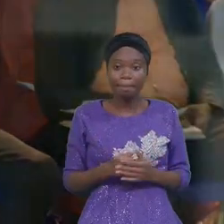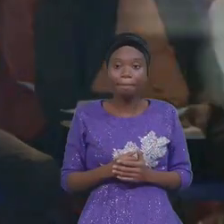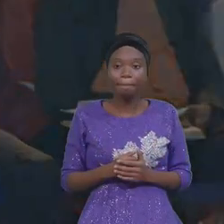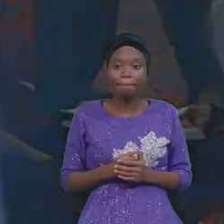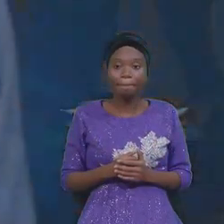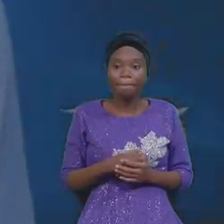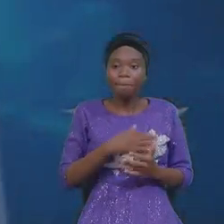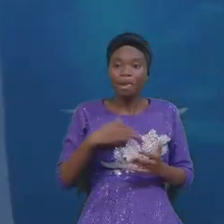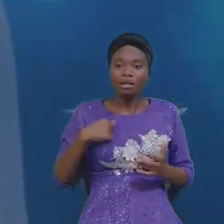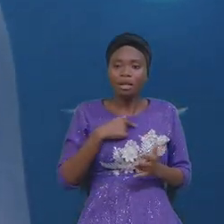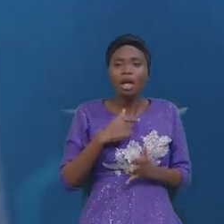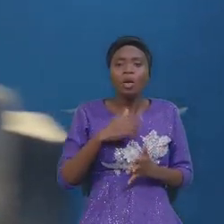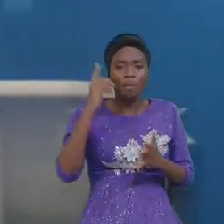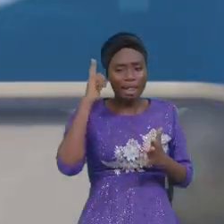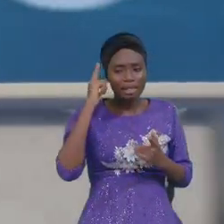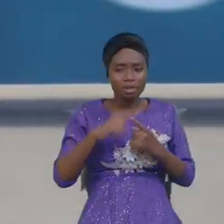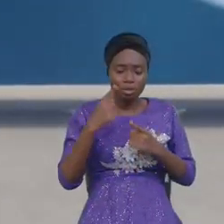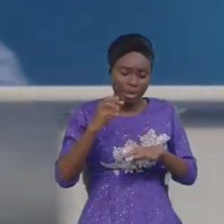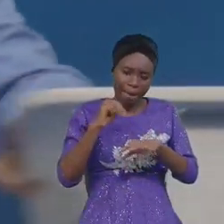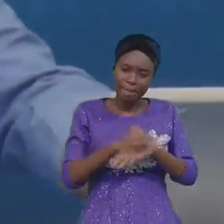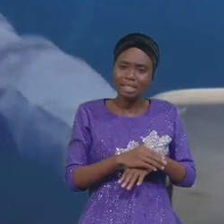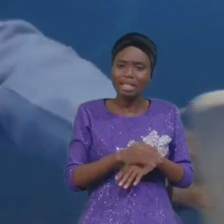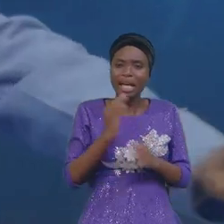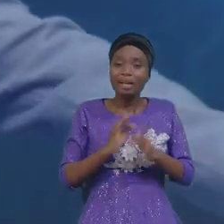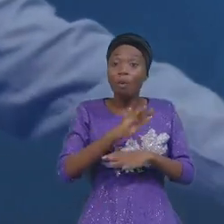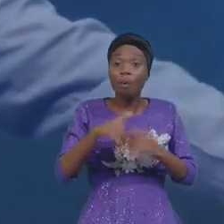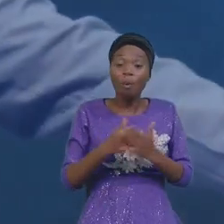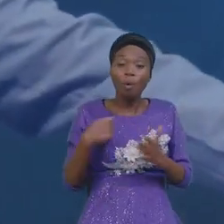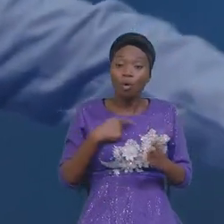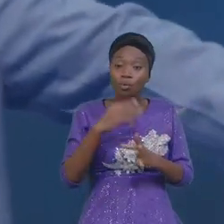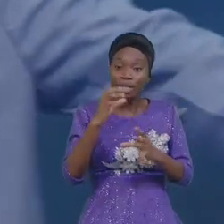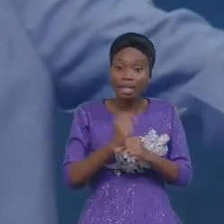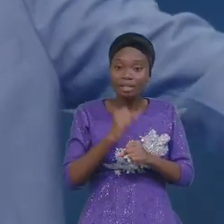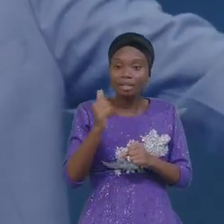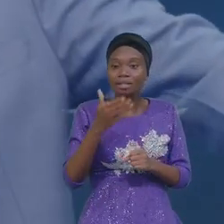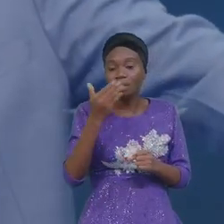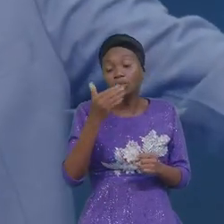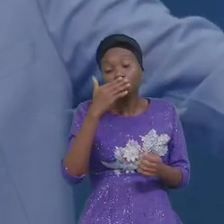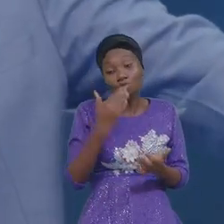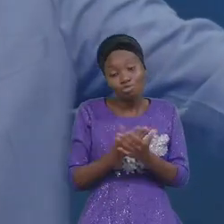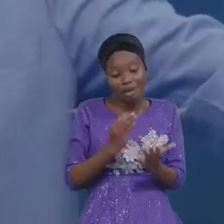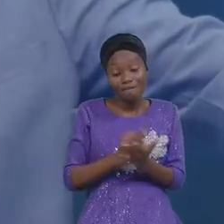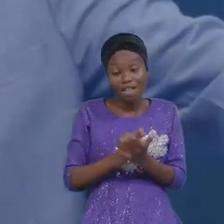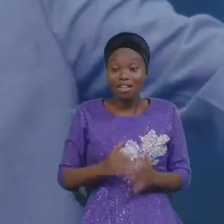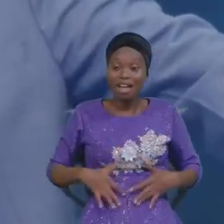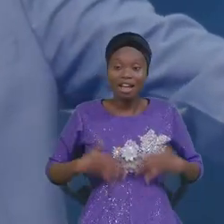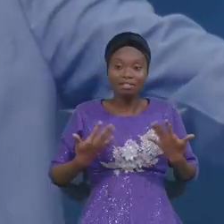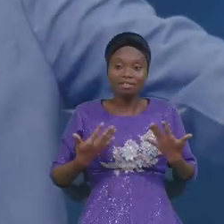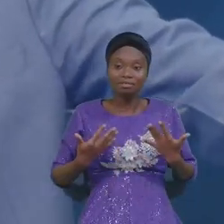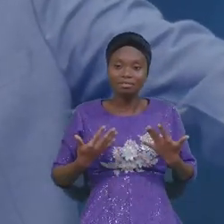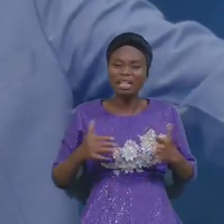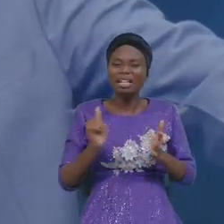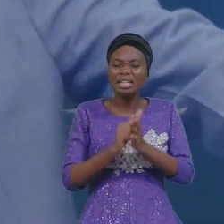and we listen to the message, if all we get is a good financial life, that's